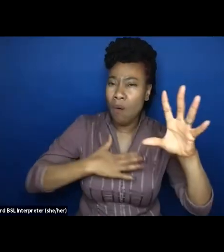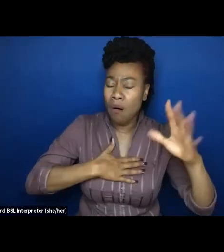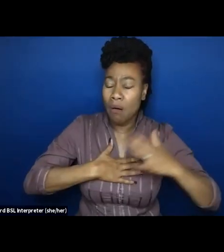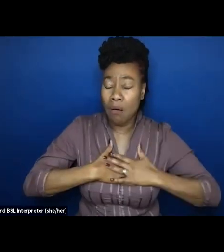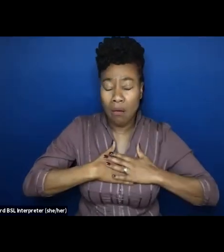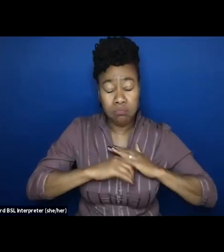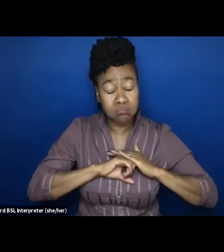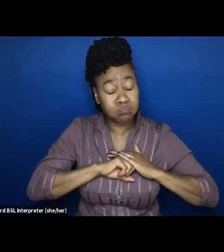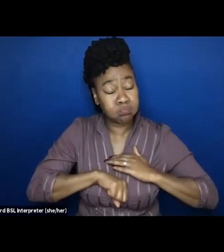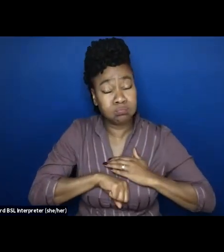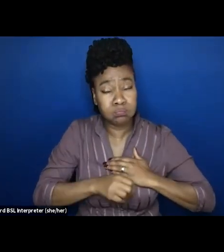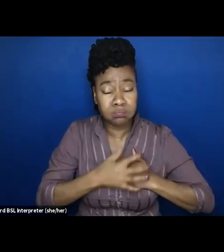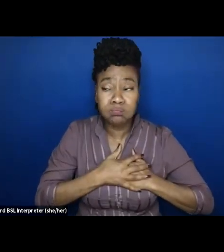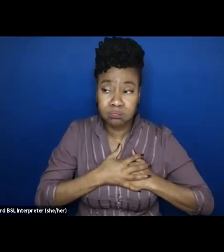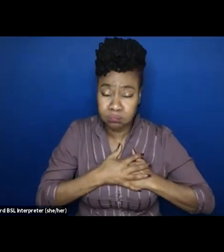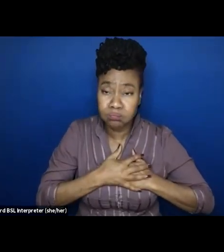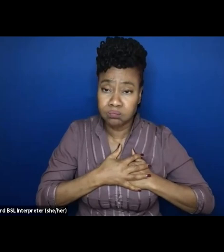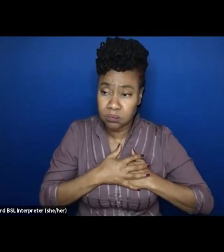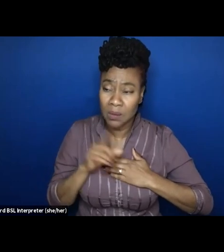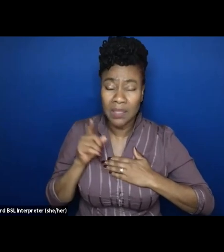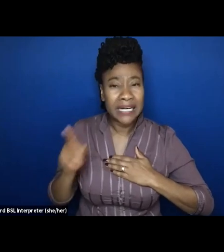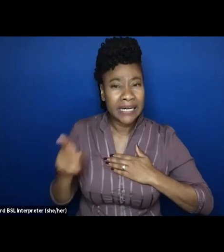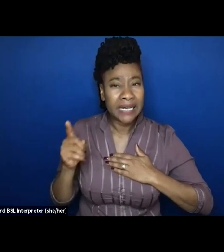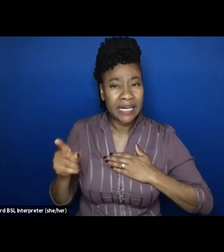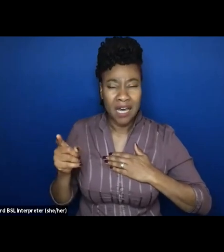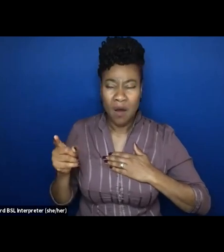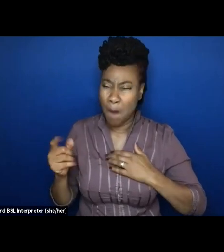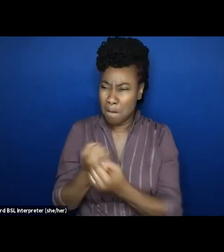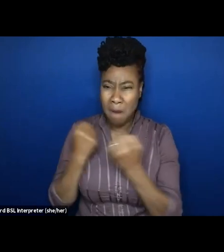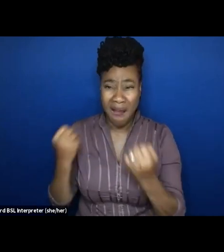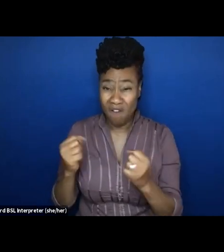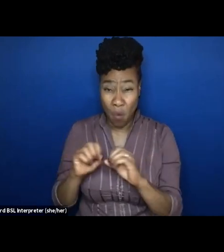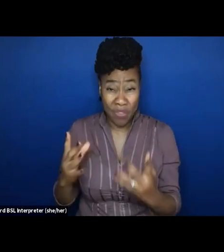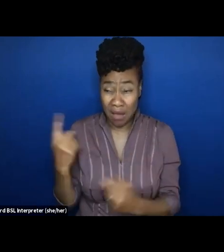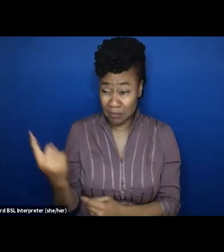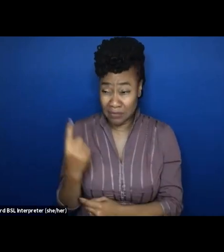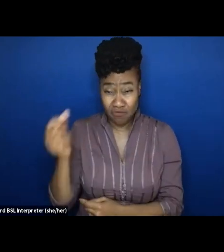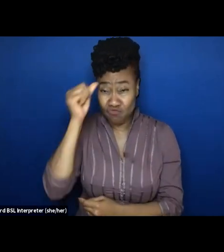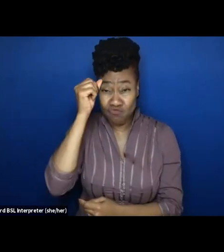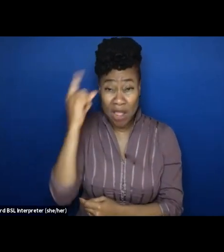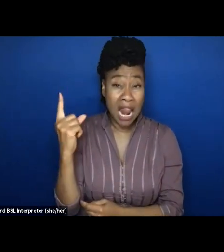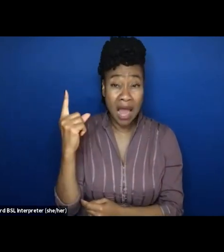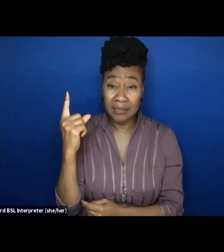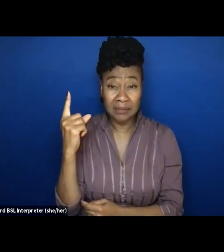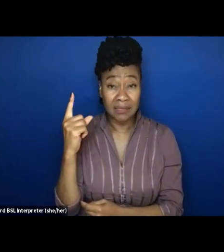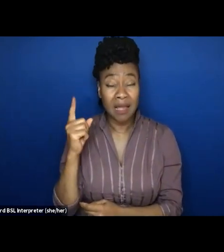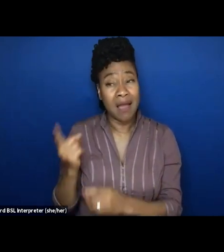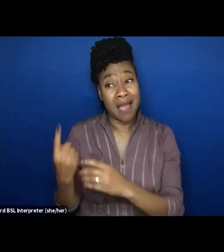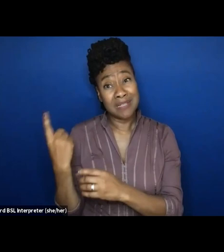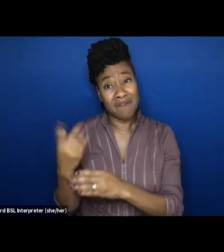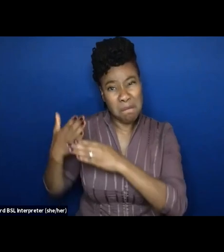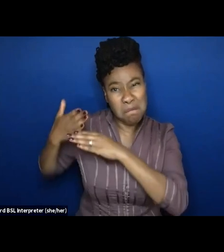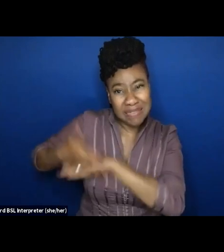has become, without realizing it, despite being incredibly busy rehearsing for a new play. We